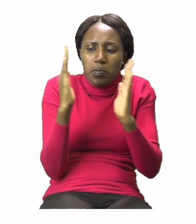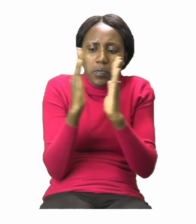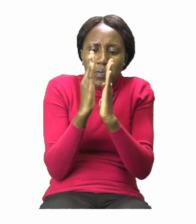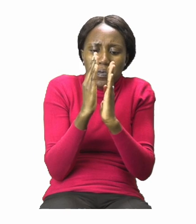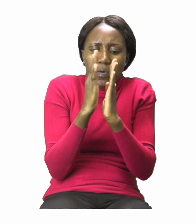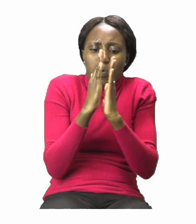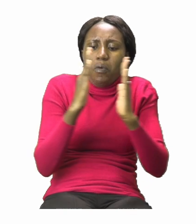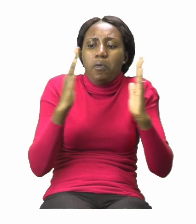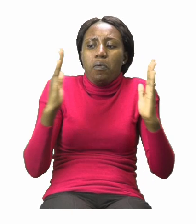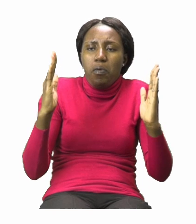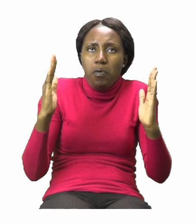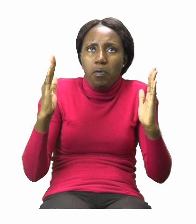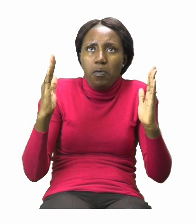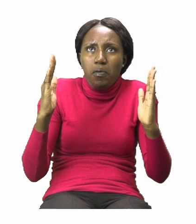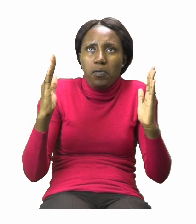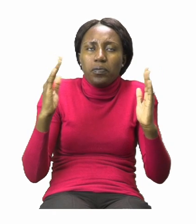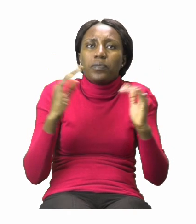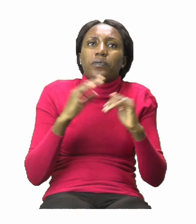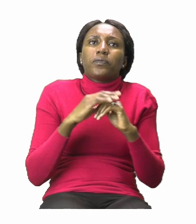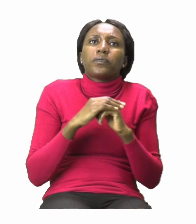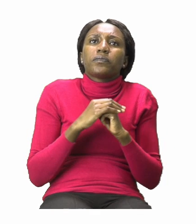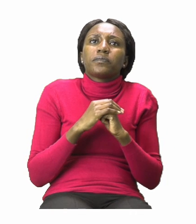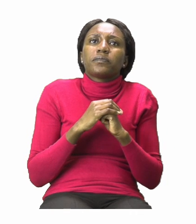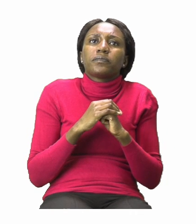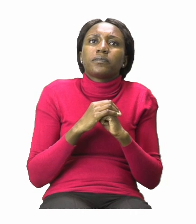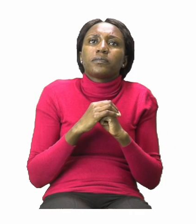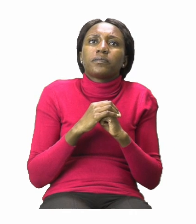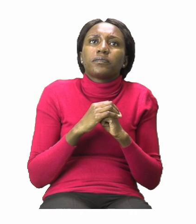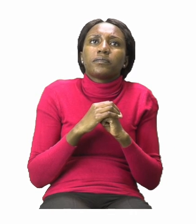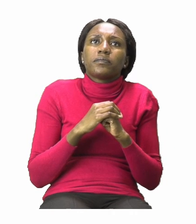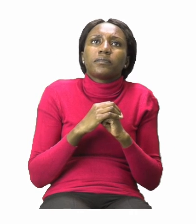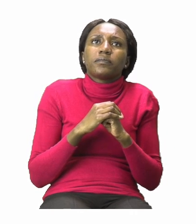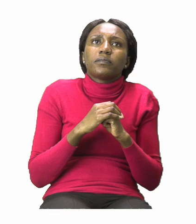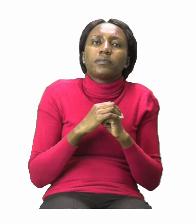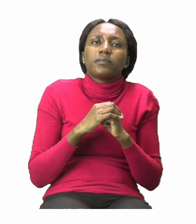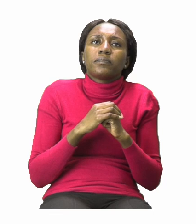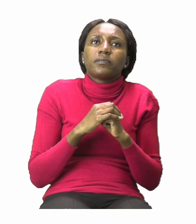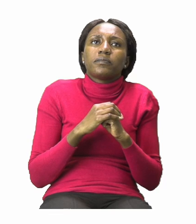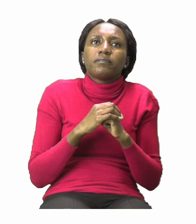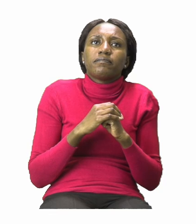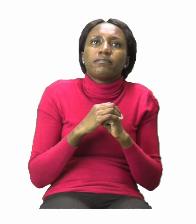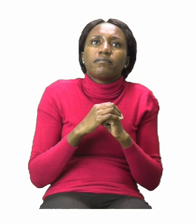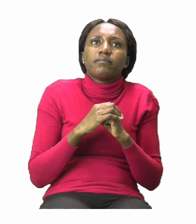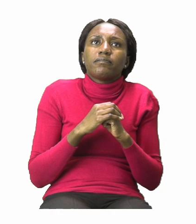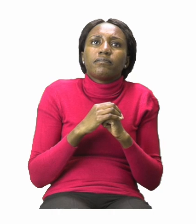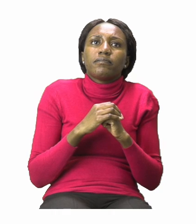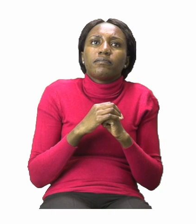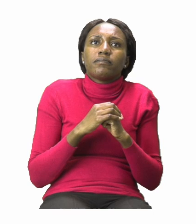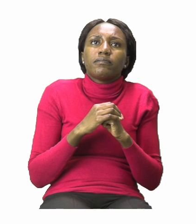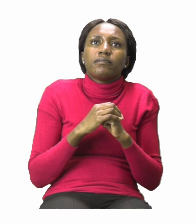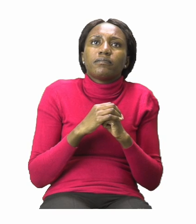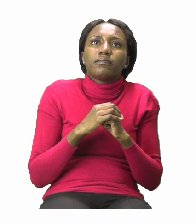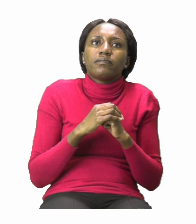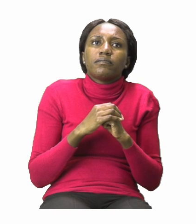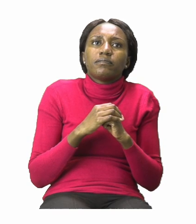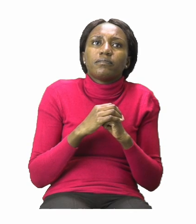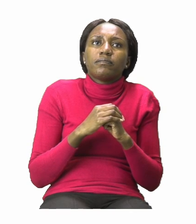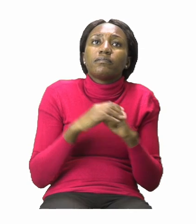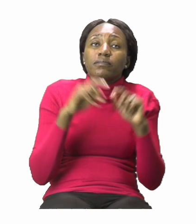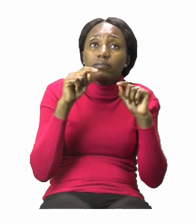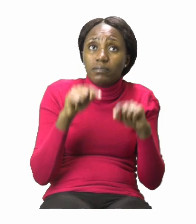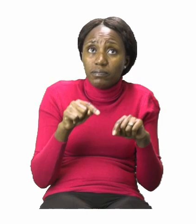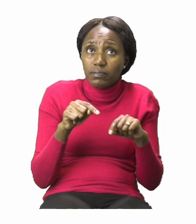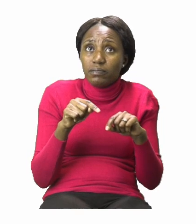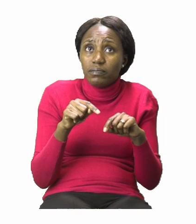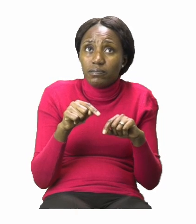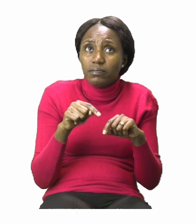Thick and thin. Good job, everyone. So now I want